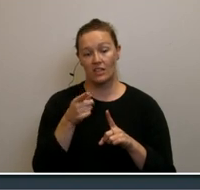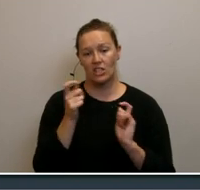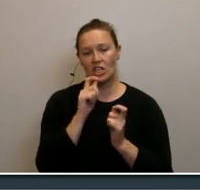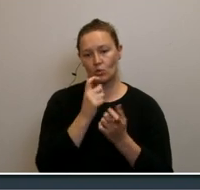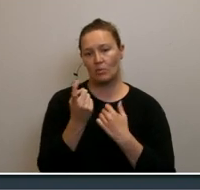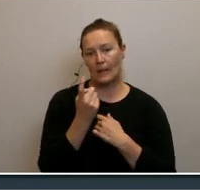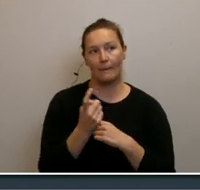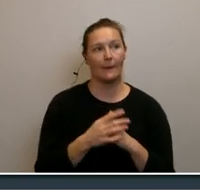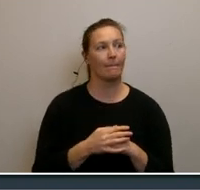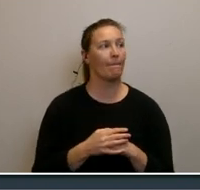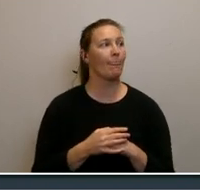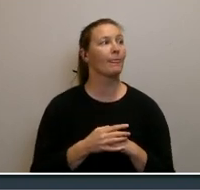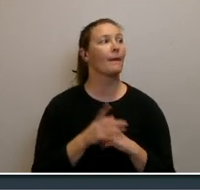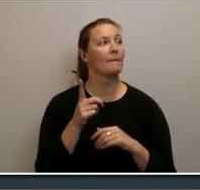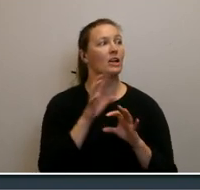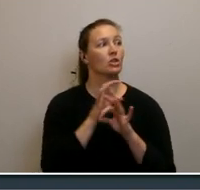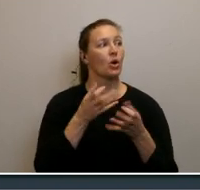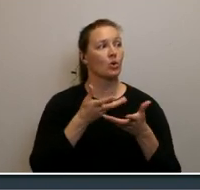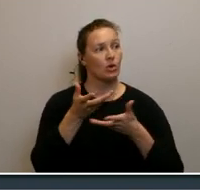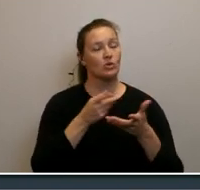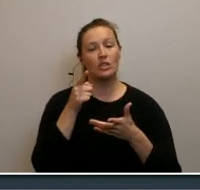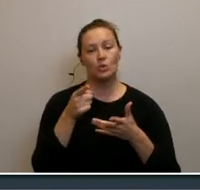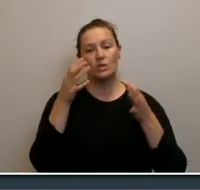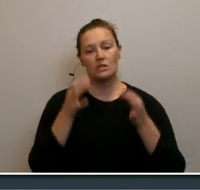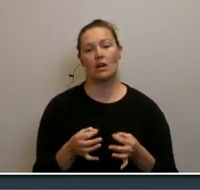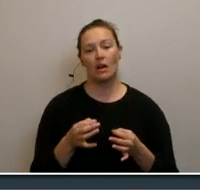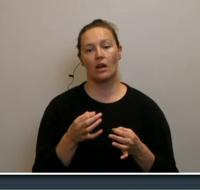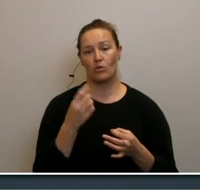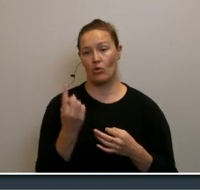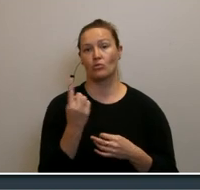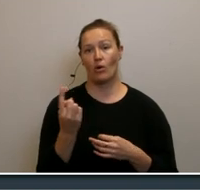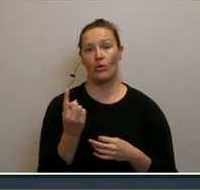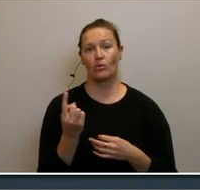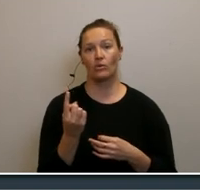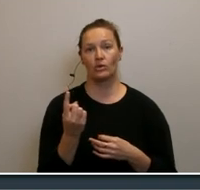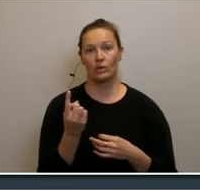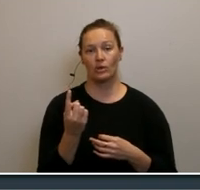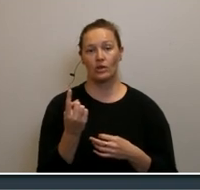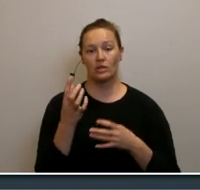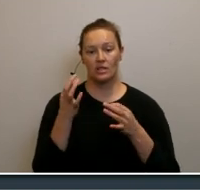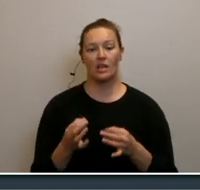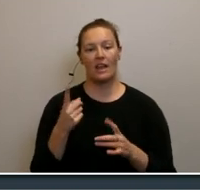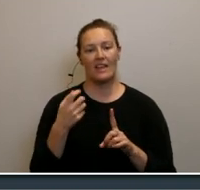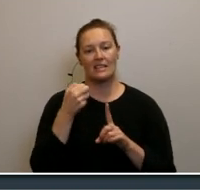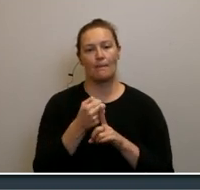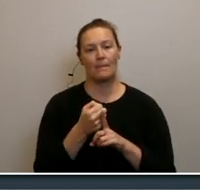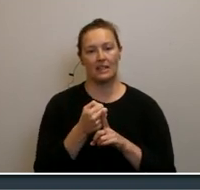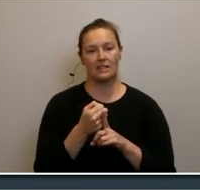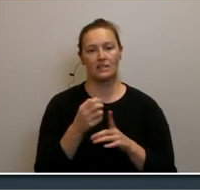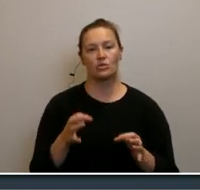coming. Without consultation, you made a unilateral decision which has impacted on the delay in establishing Māori wards